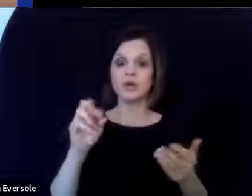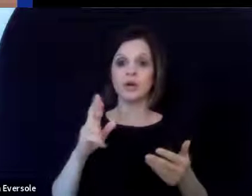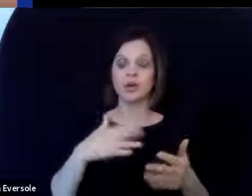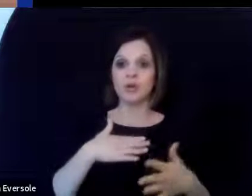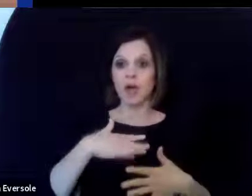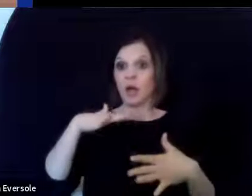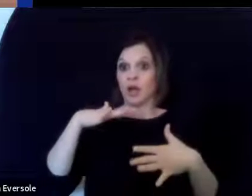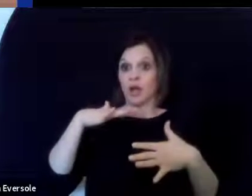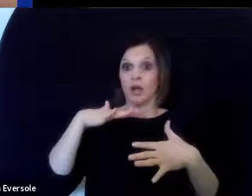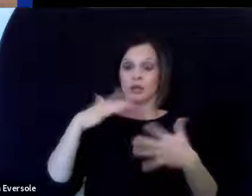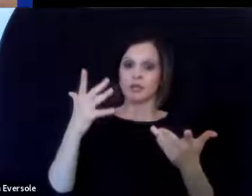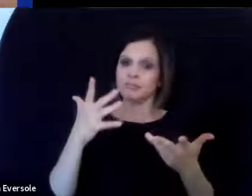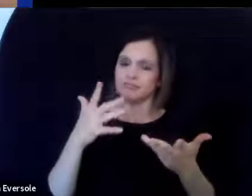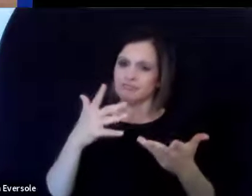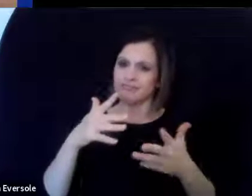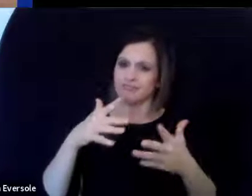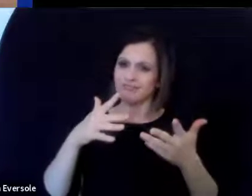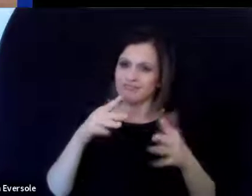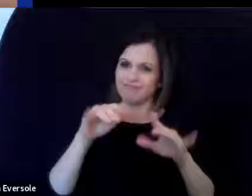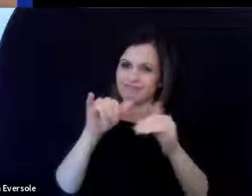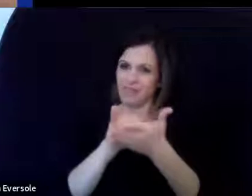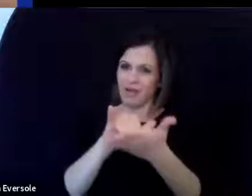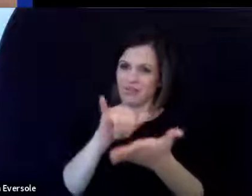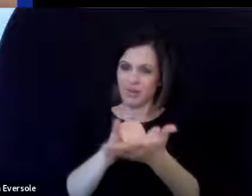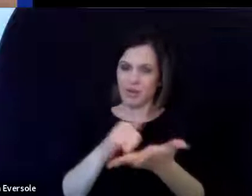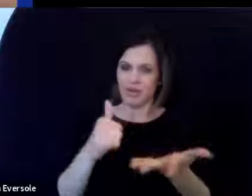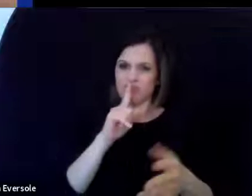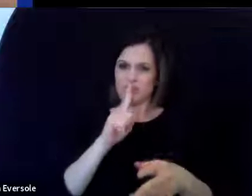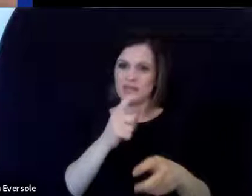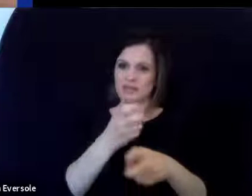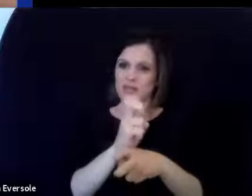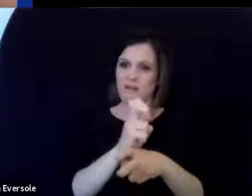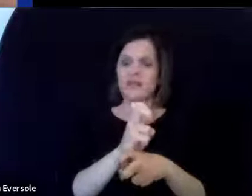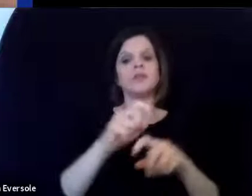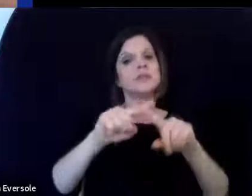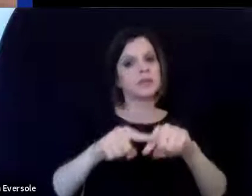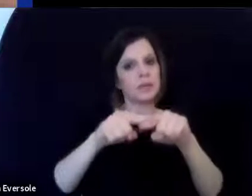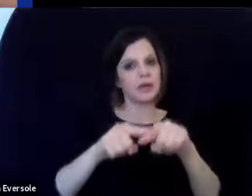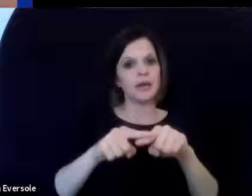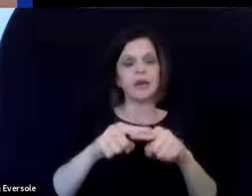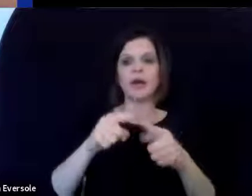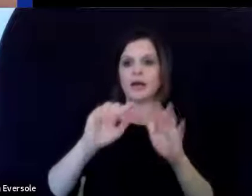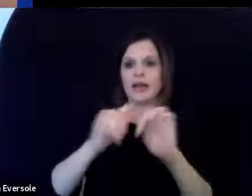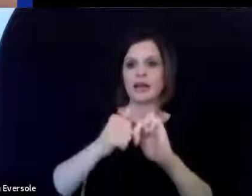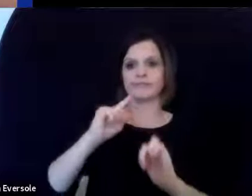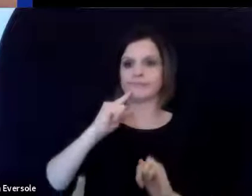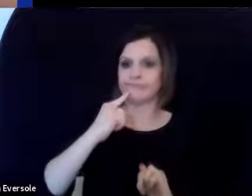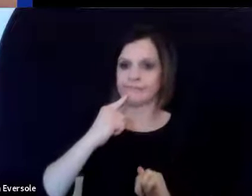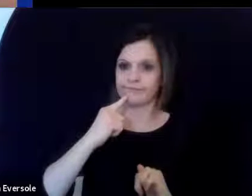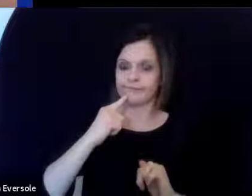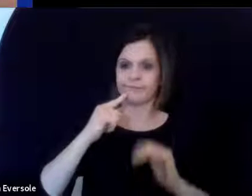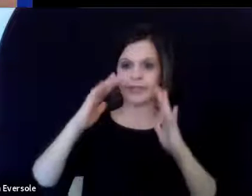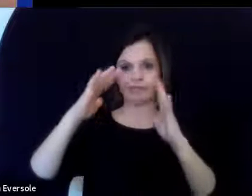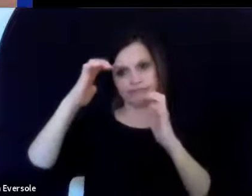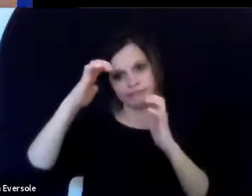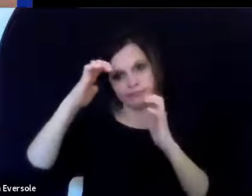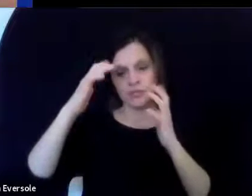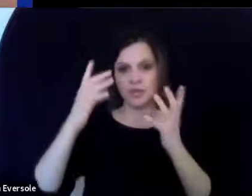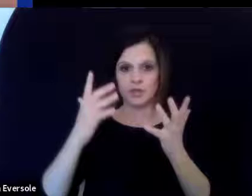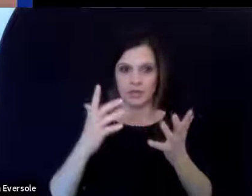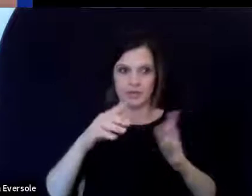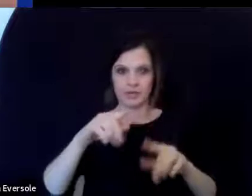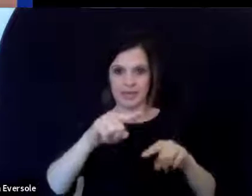gasp and open your mouth, it's really difficult, depending on the degree or severity of the palsy, to